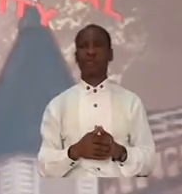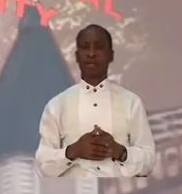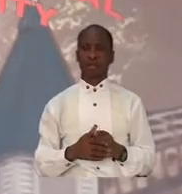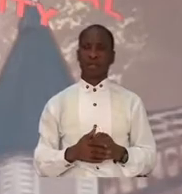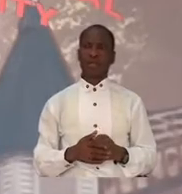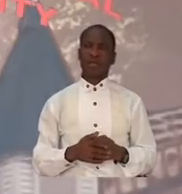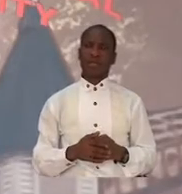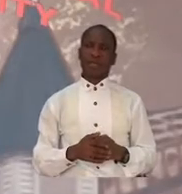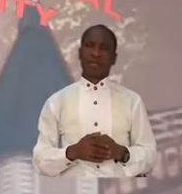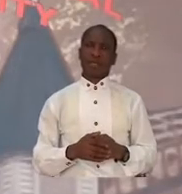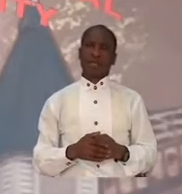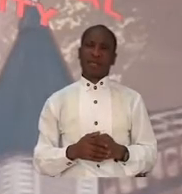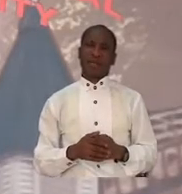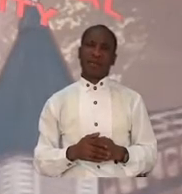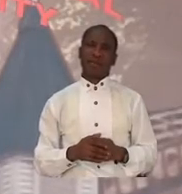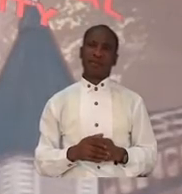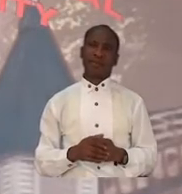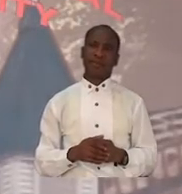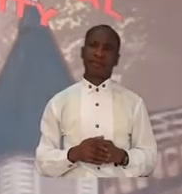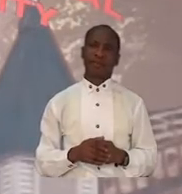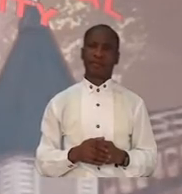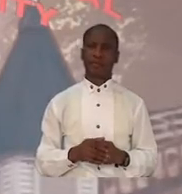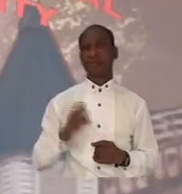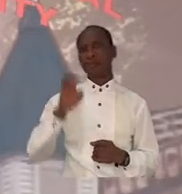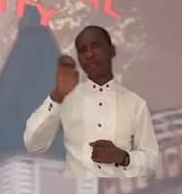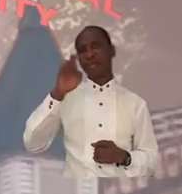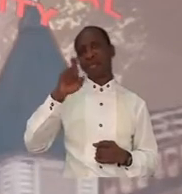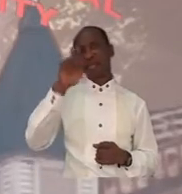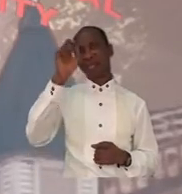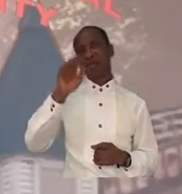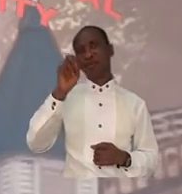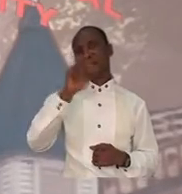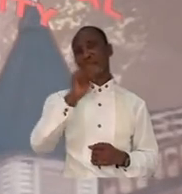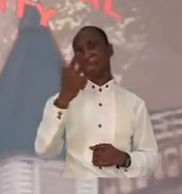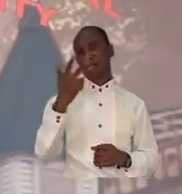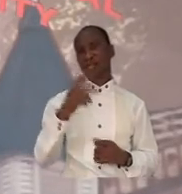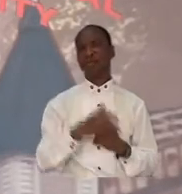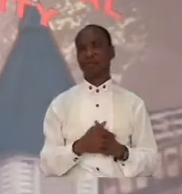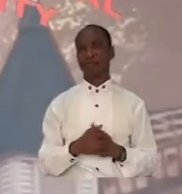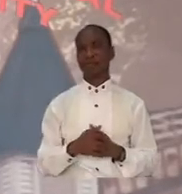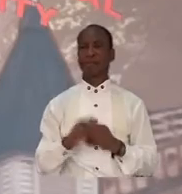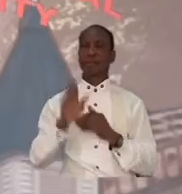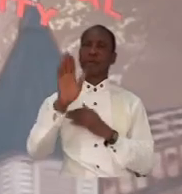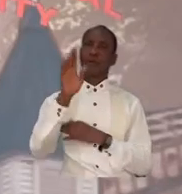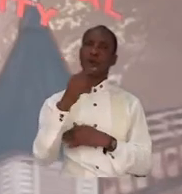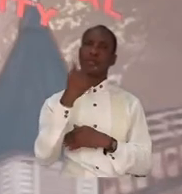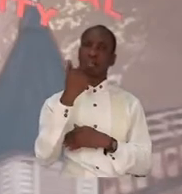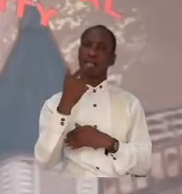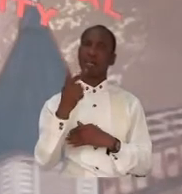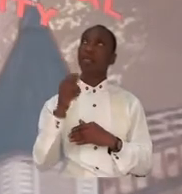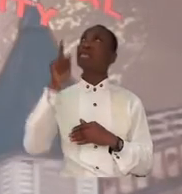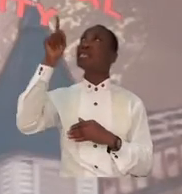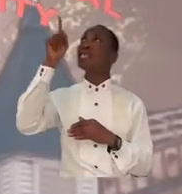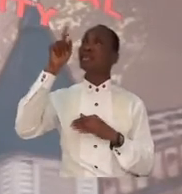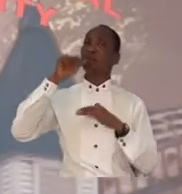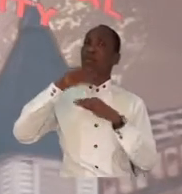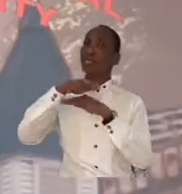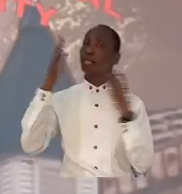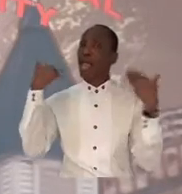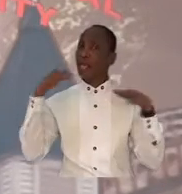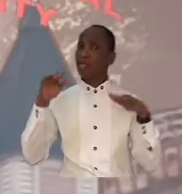Exodus chapter 12 verse 13, God said that his angel was going to pass